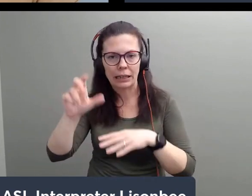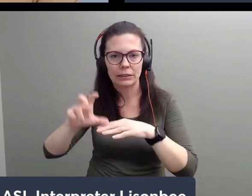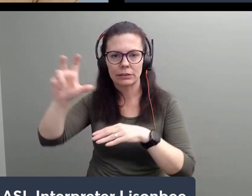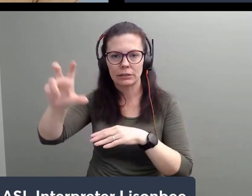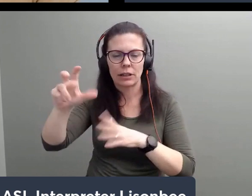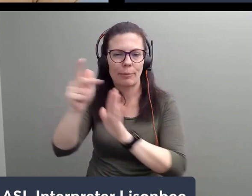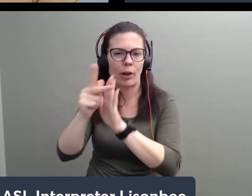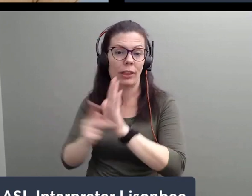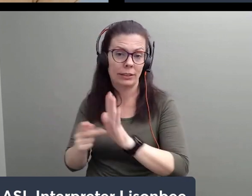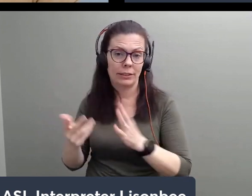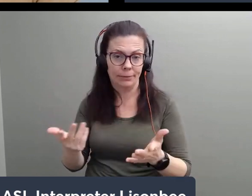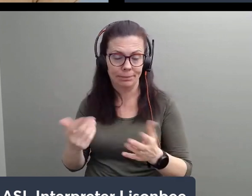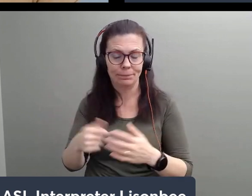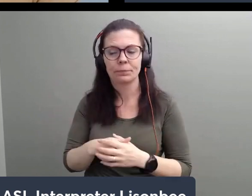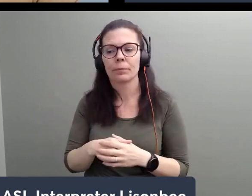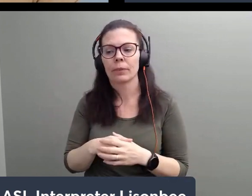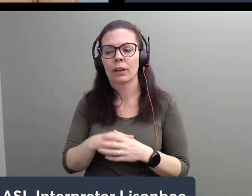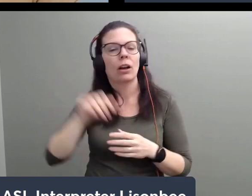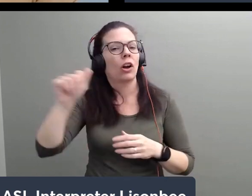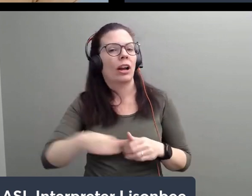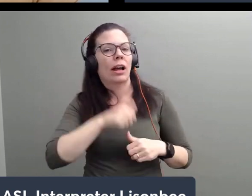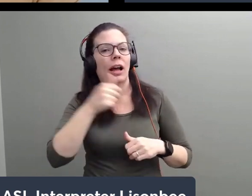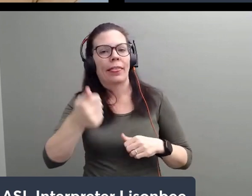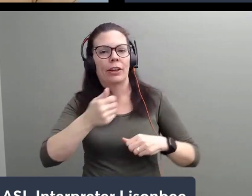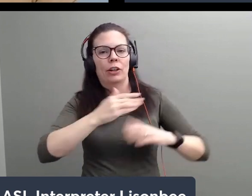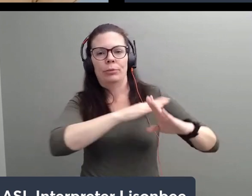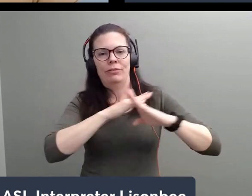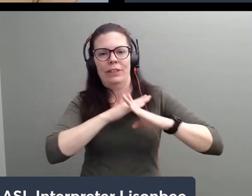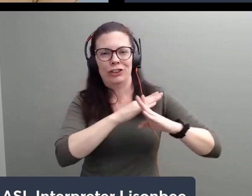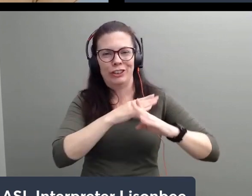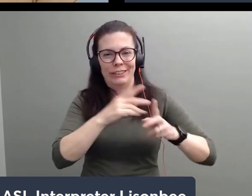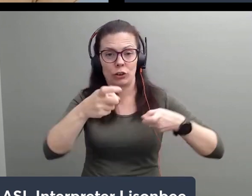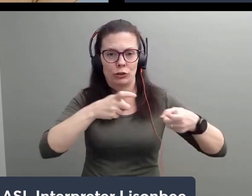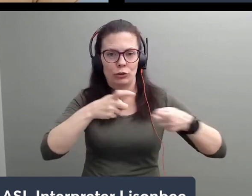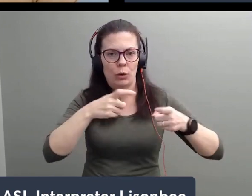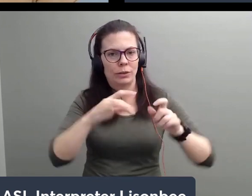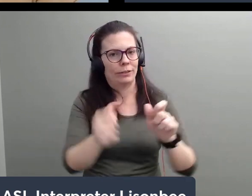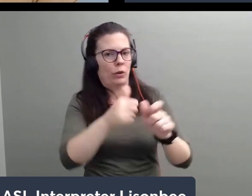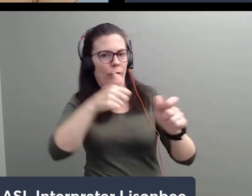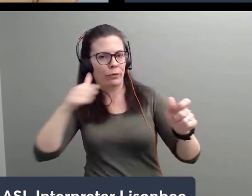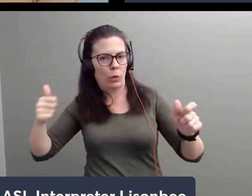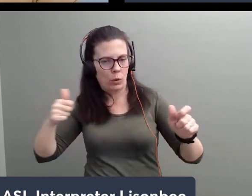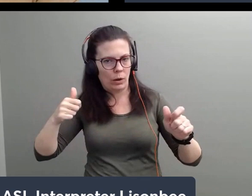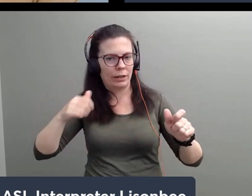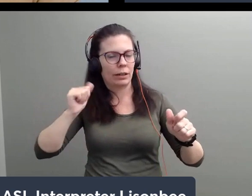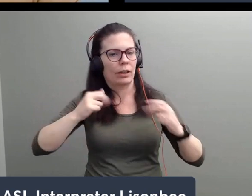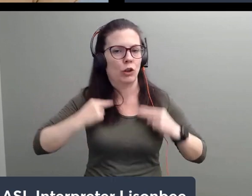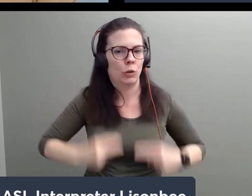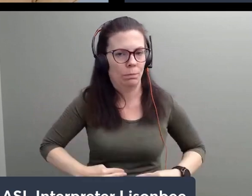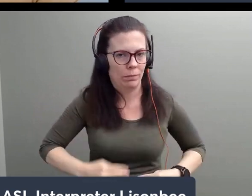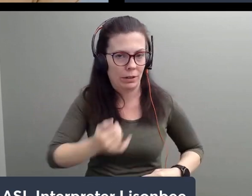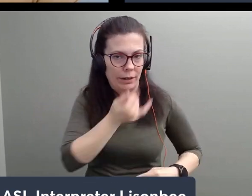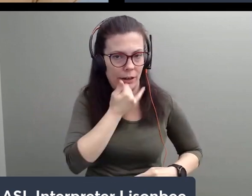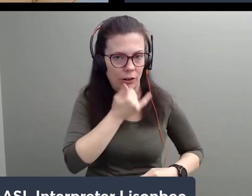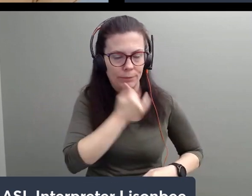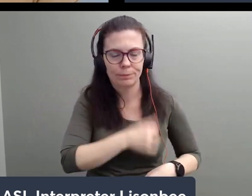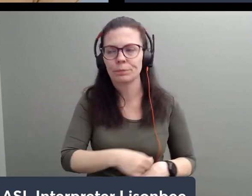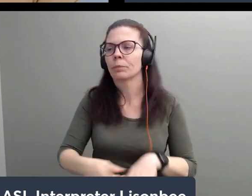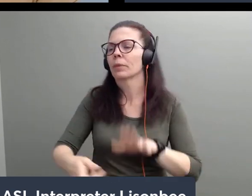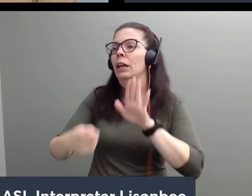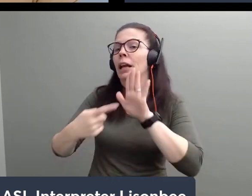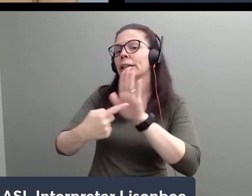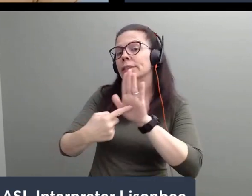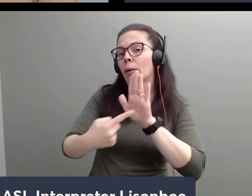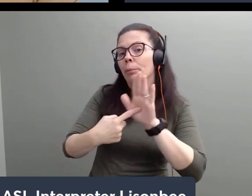policies, for example, and other prevention controls to avoid, these human errors. So, for example, in the case